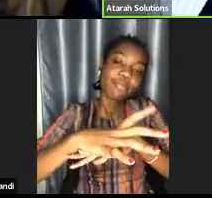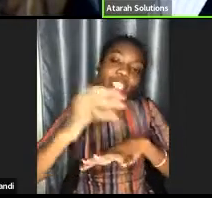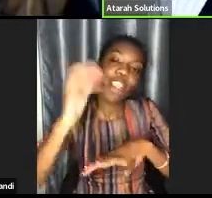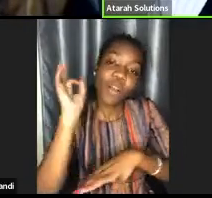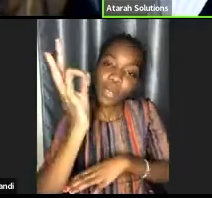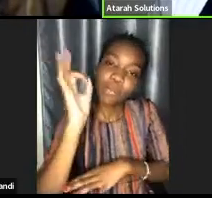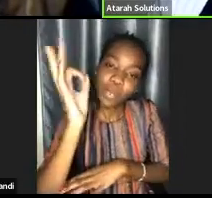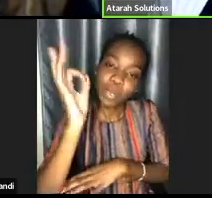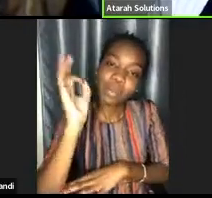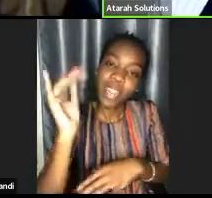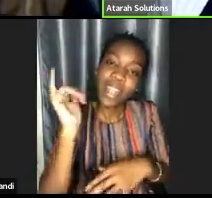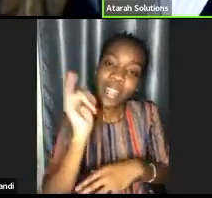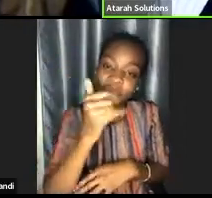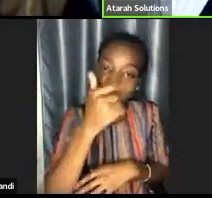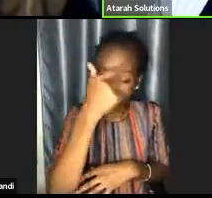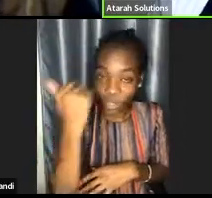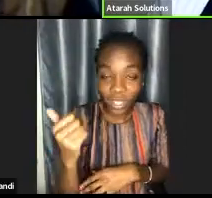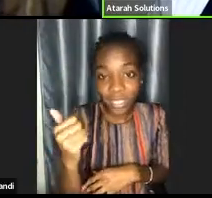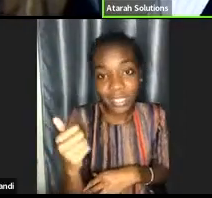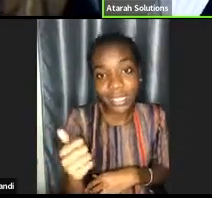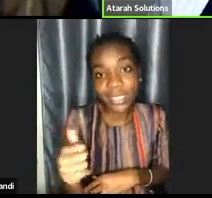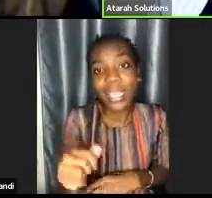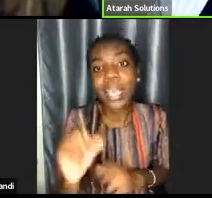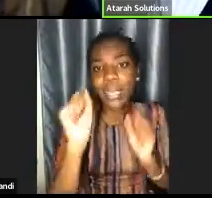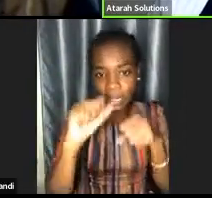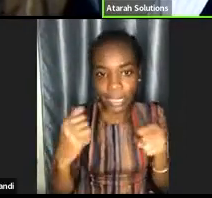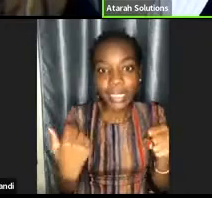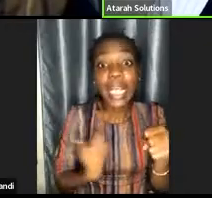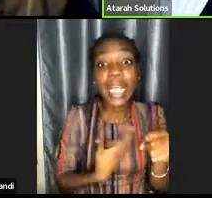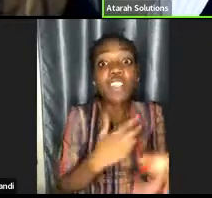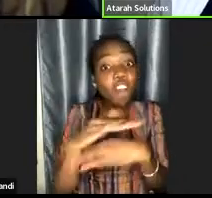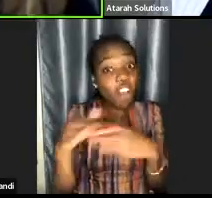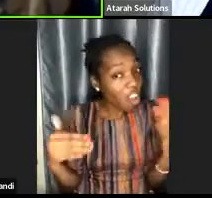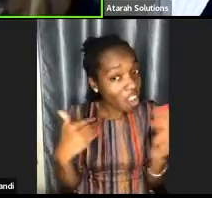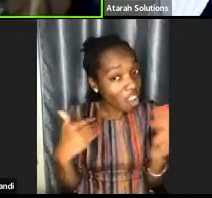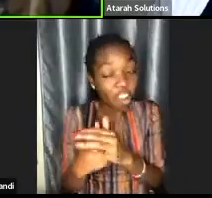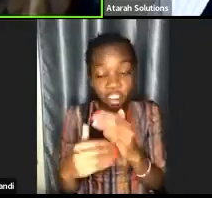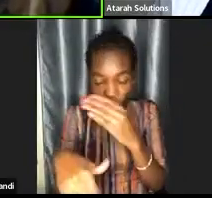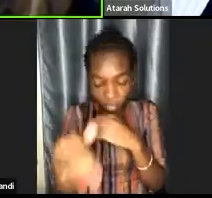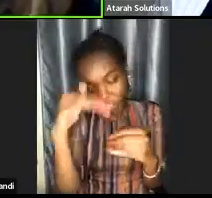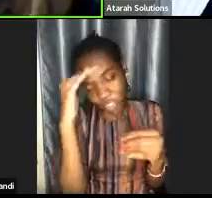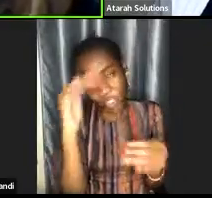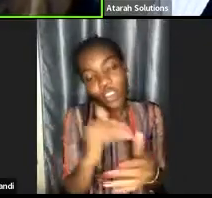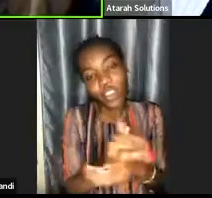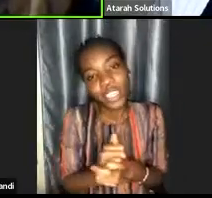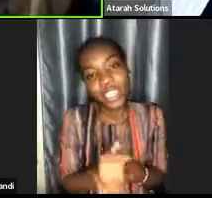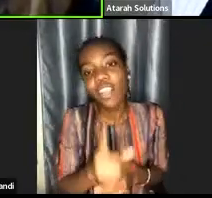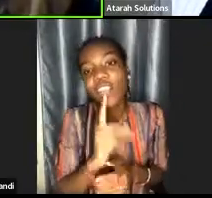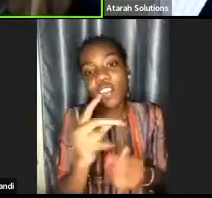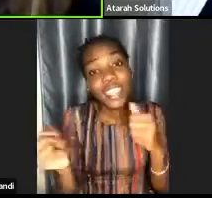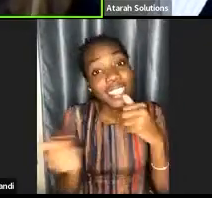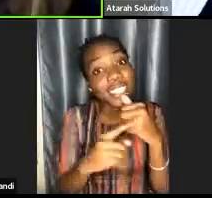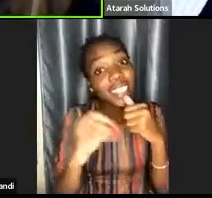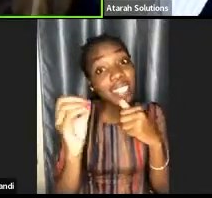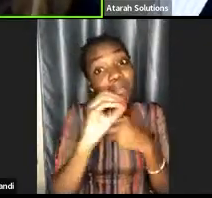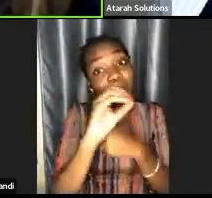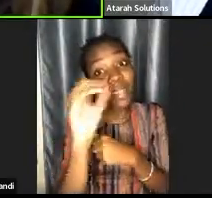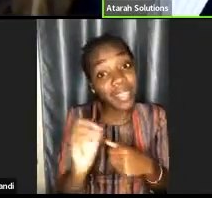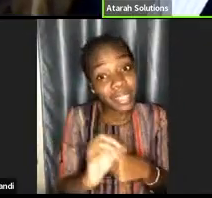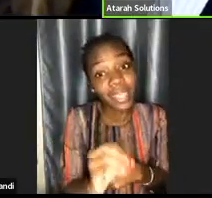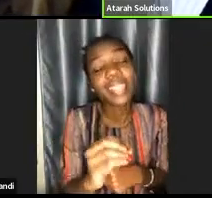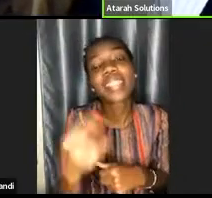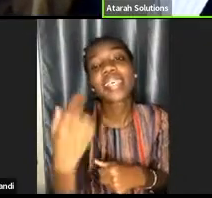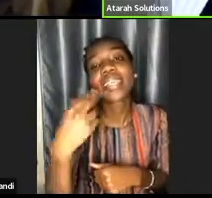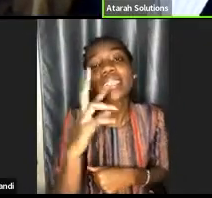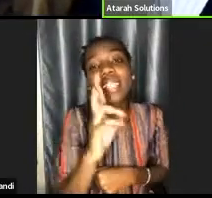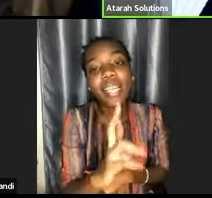employers we have be all professionals, but I'm assuming 60% is HR. Yeah. But yes, I